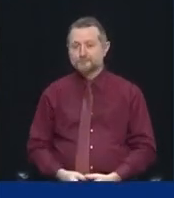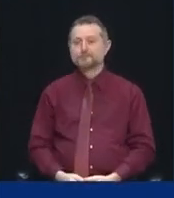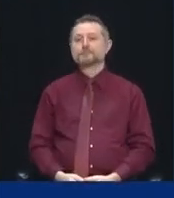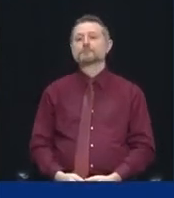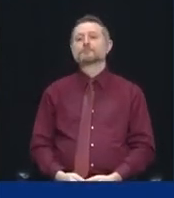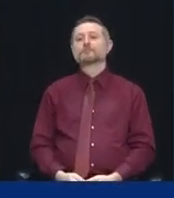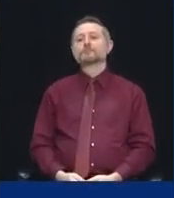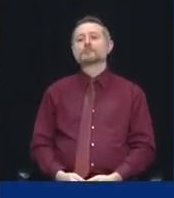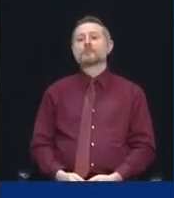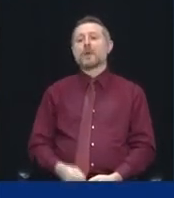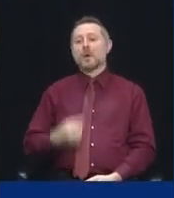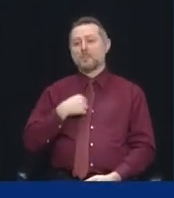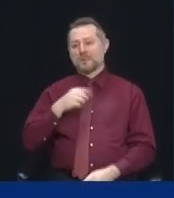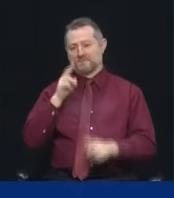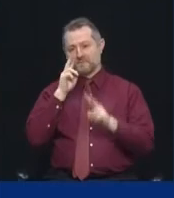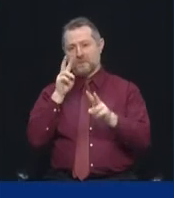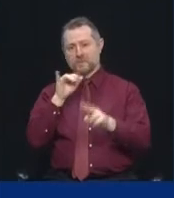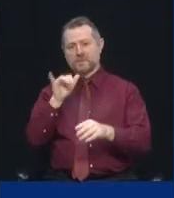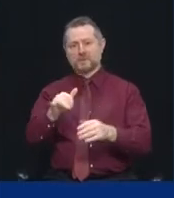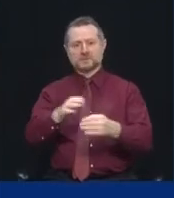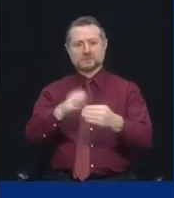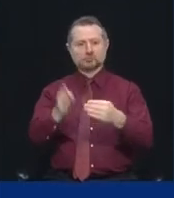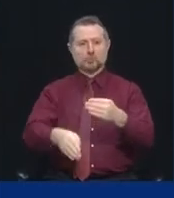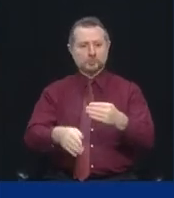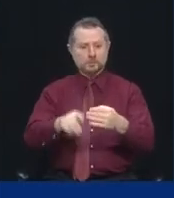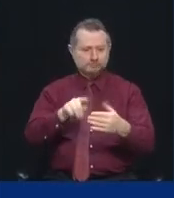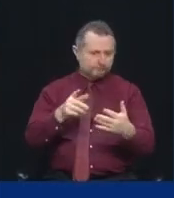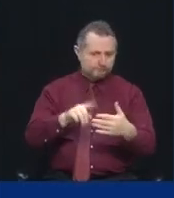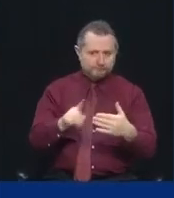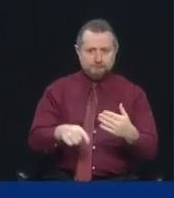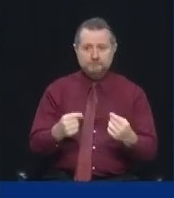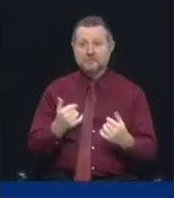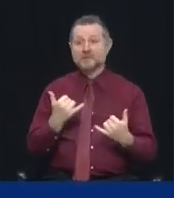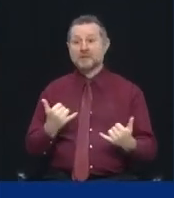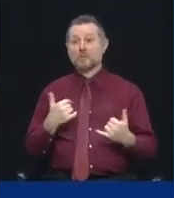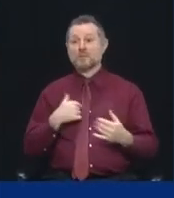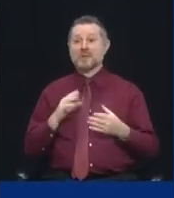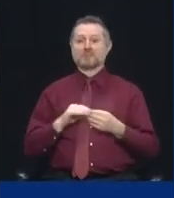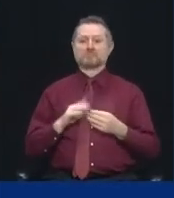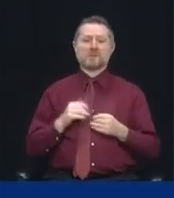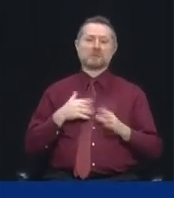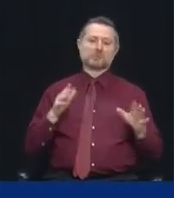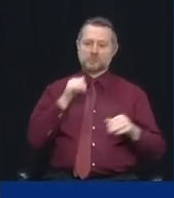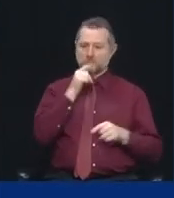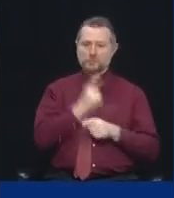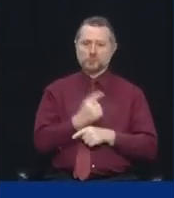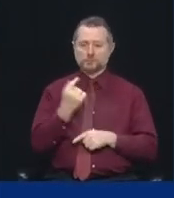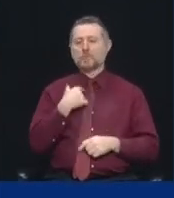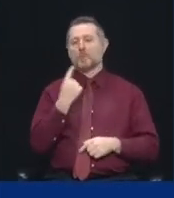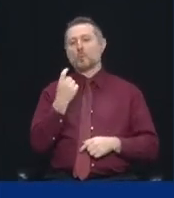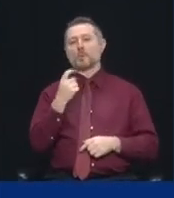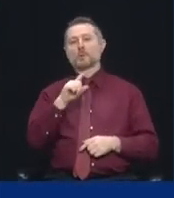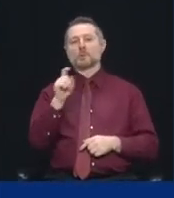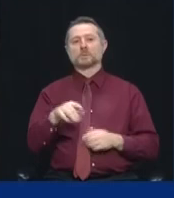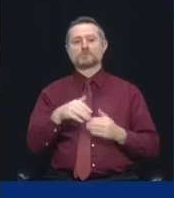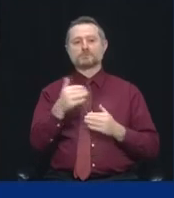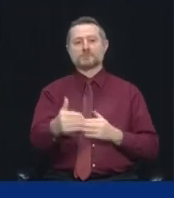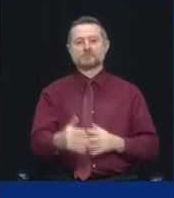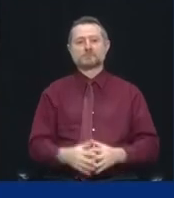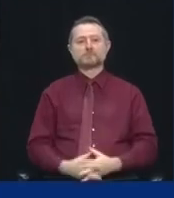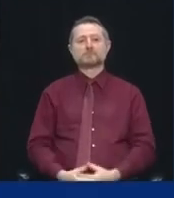And I'm looking forward to that. But now is not the time. Let's take one more, operator.